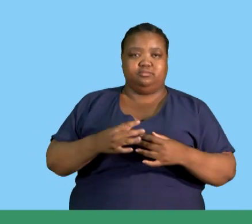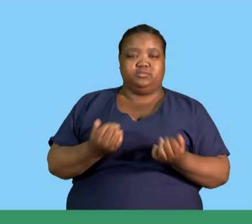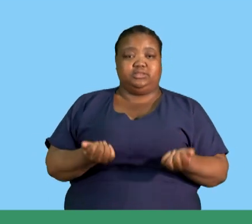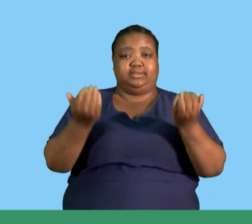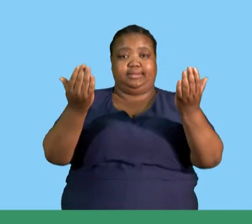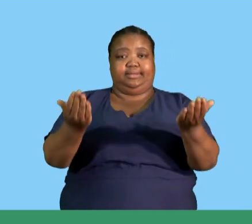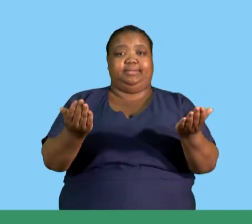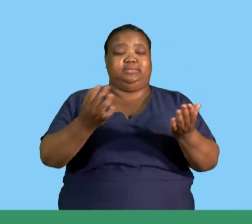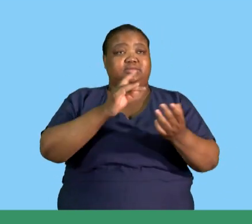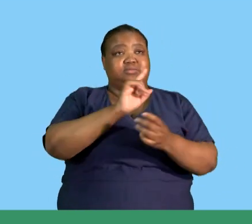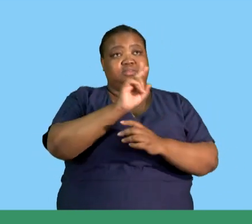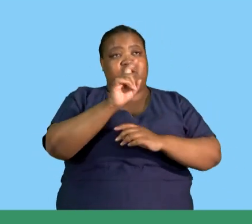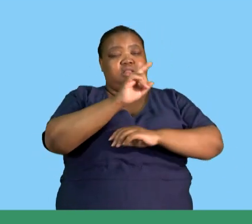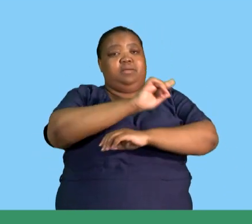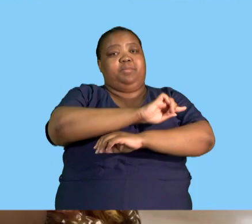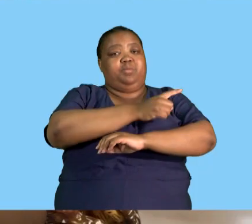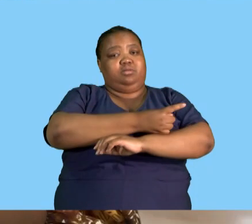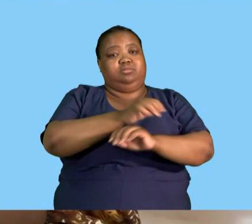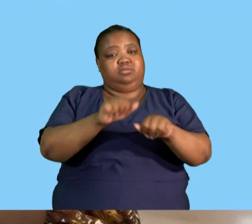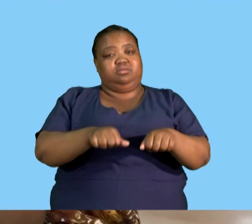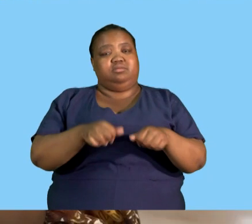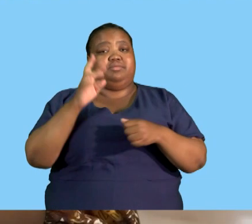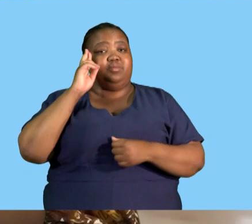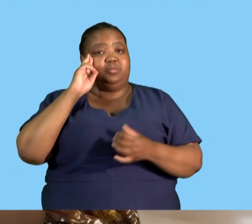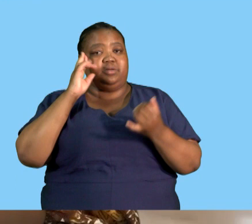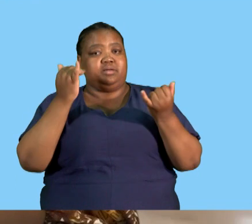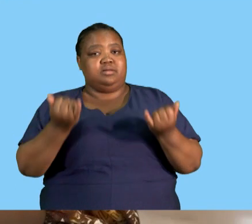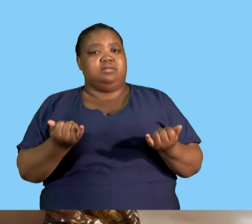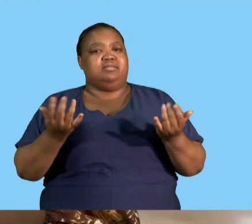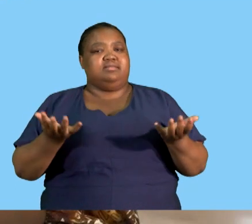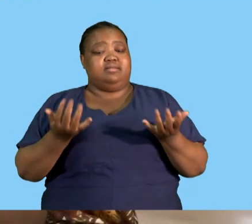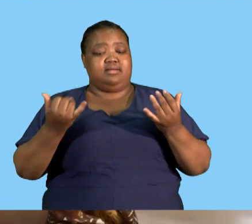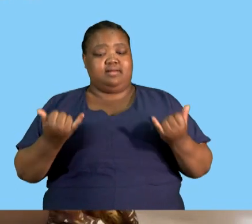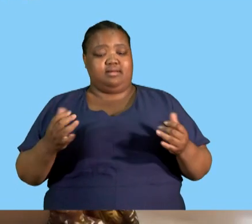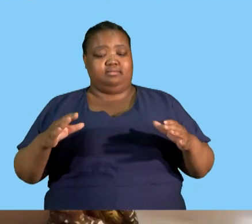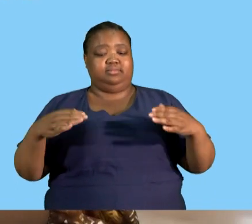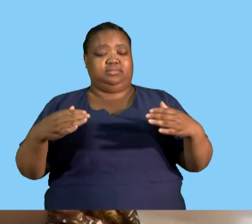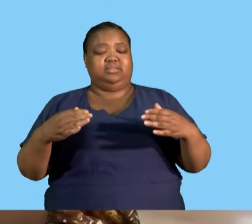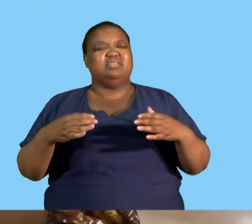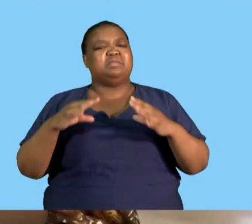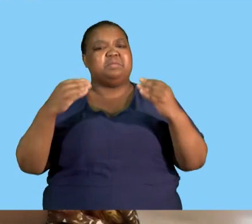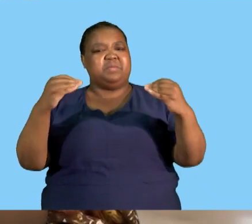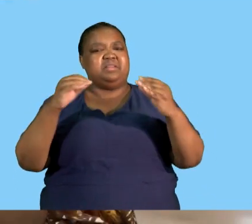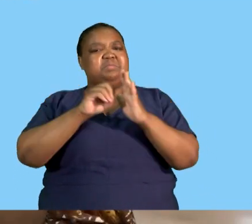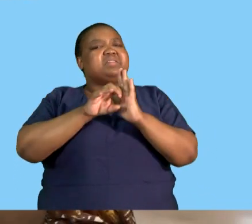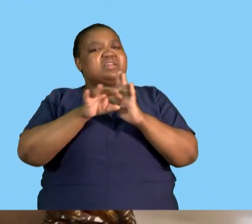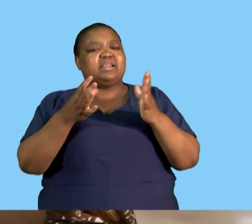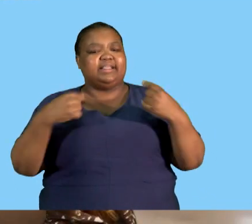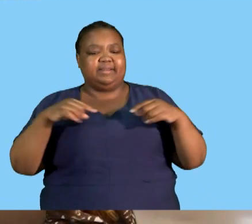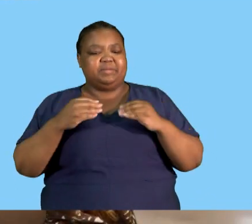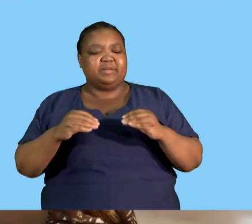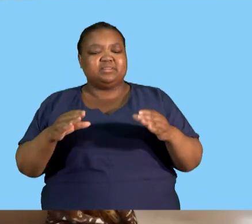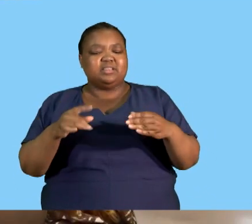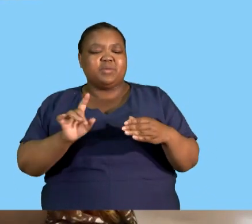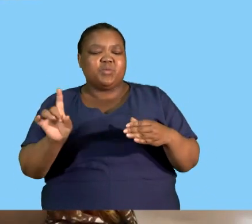with the power of supplies, remember with the Porter's 5, what are we doing? We need to assess ourselves. Who are we in the market? Who are